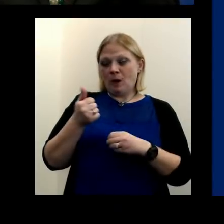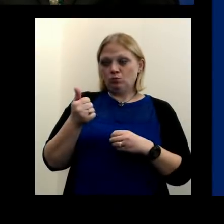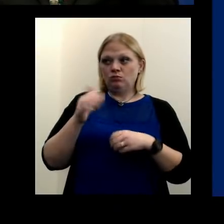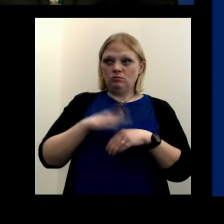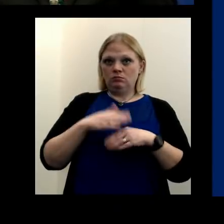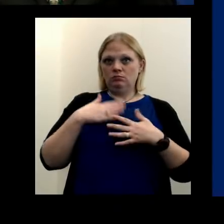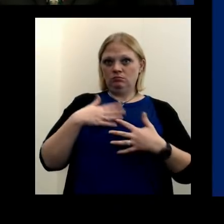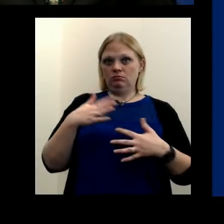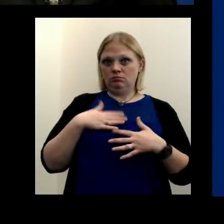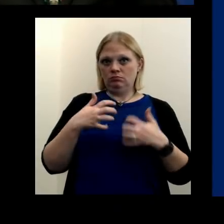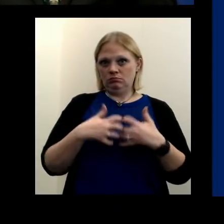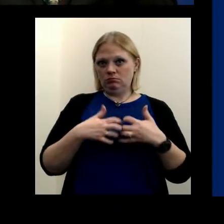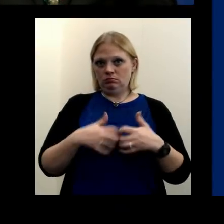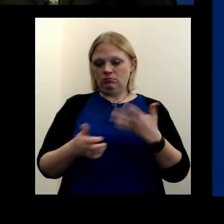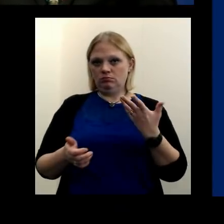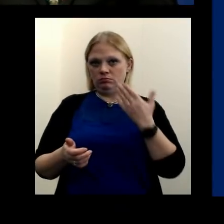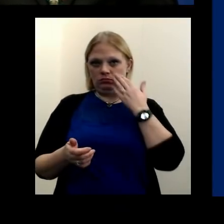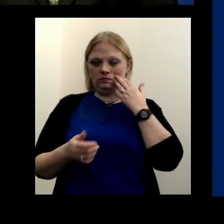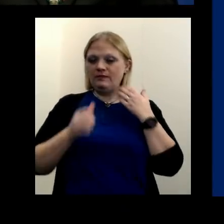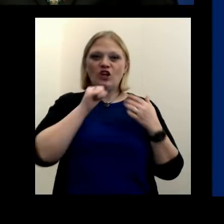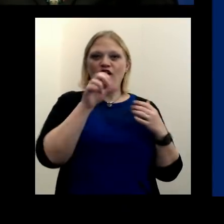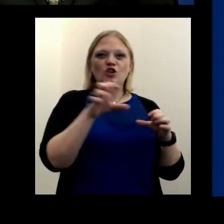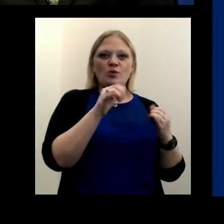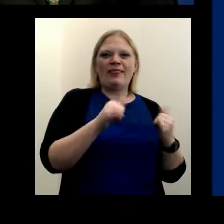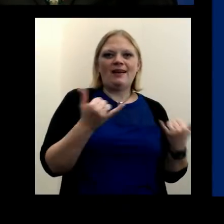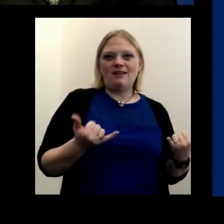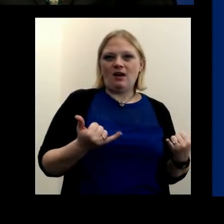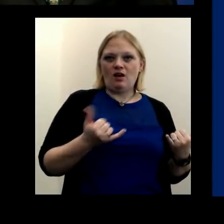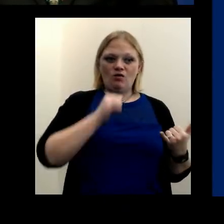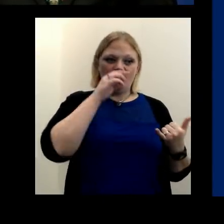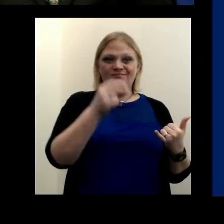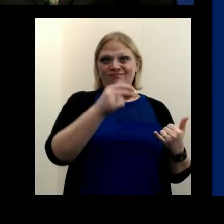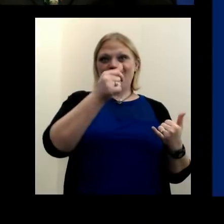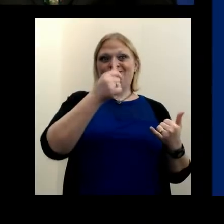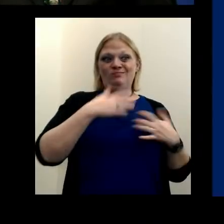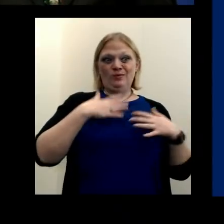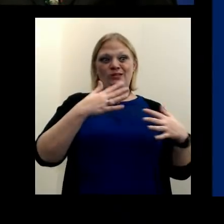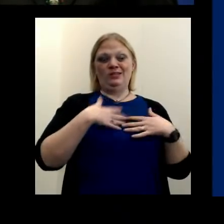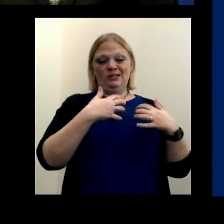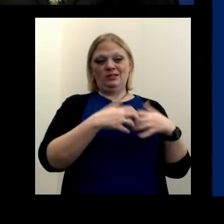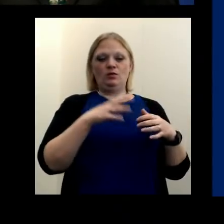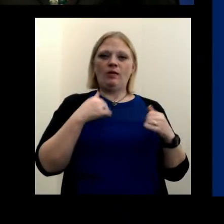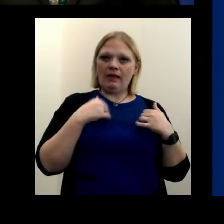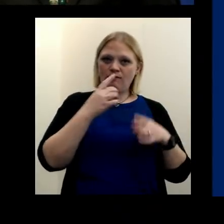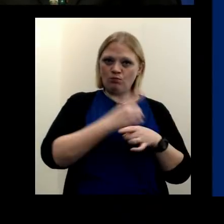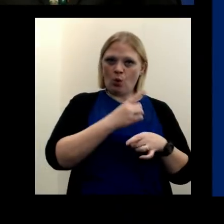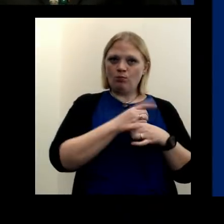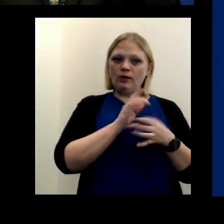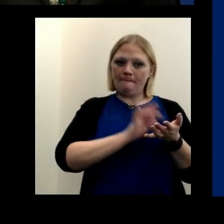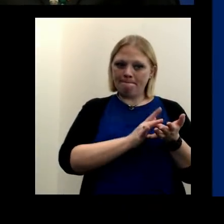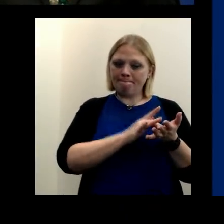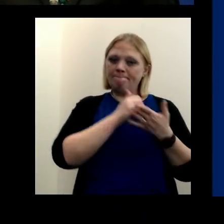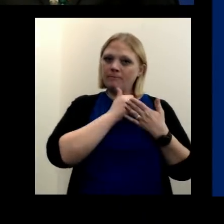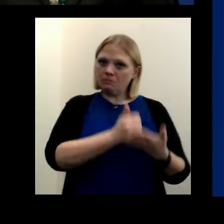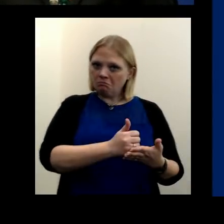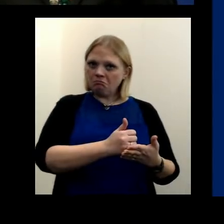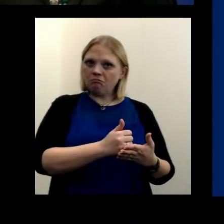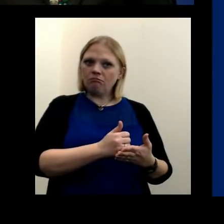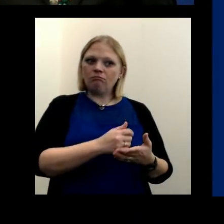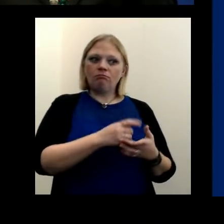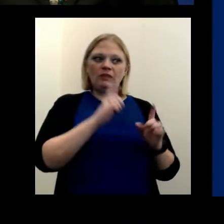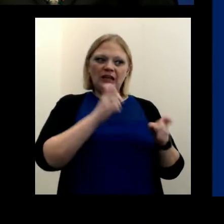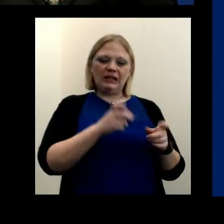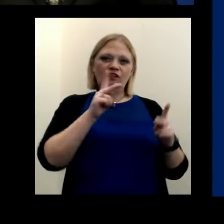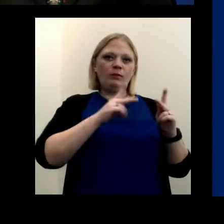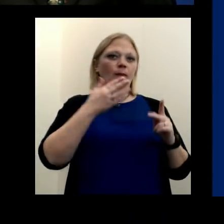ventilator. They're not immediately putting a person on a ventilator. They have appropriate pharmaceuticals to help address this, so giving people a better